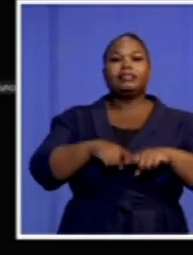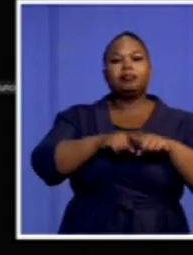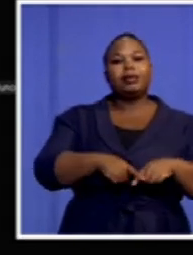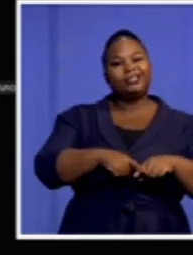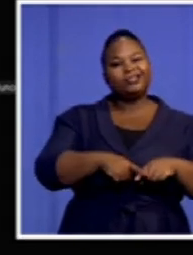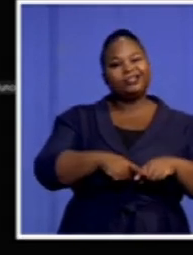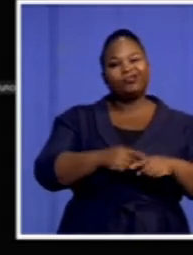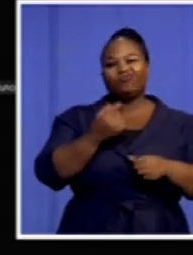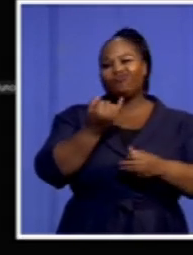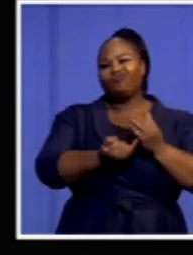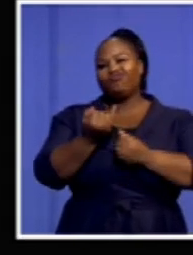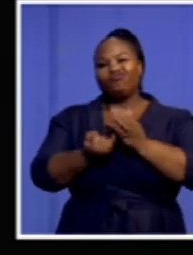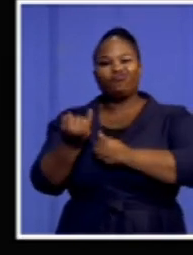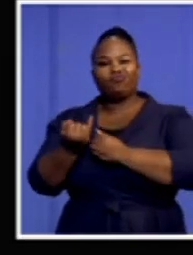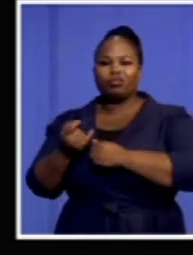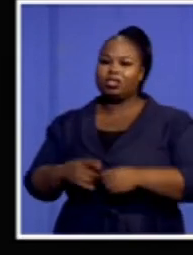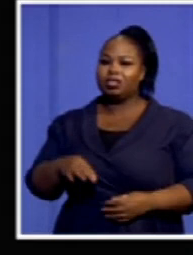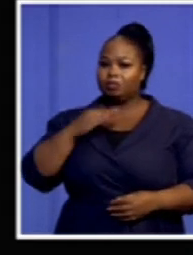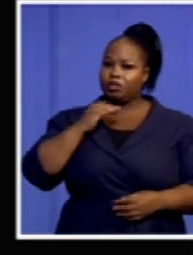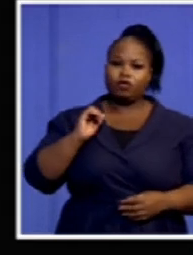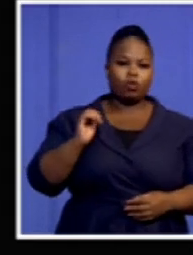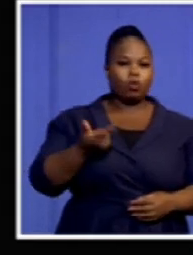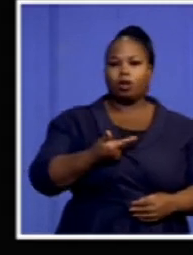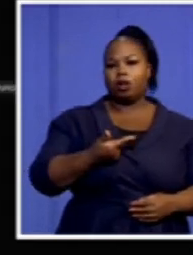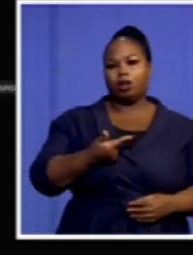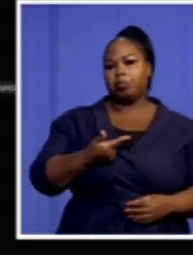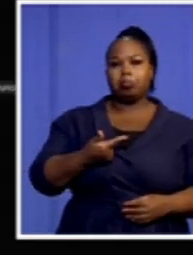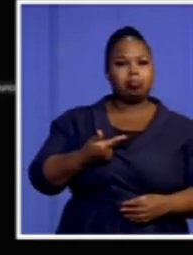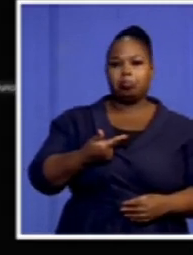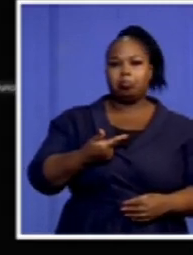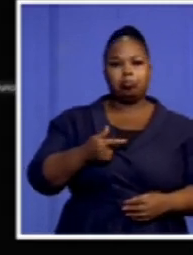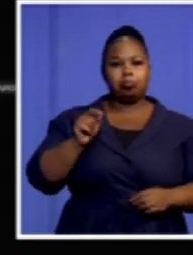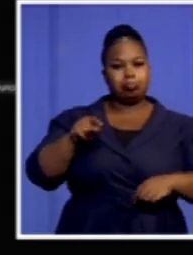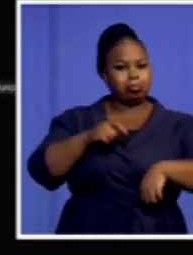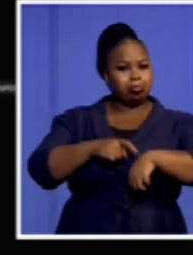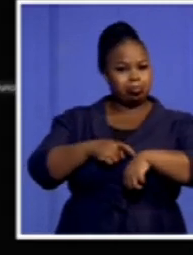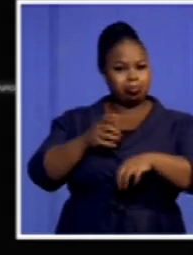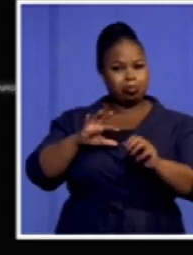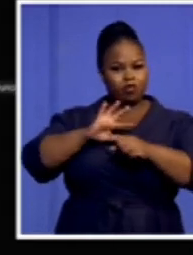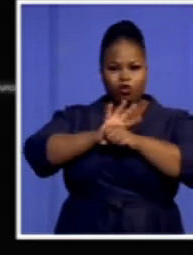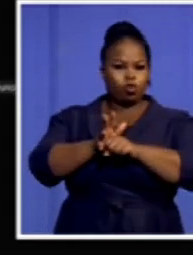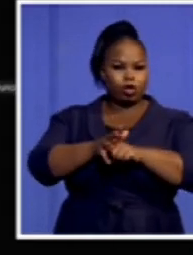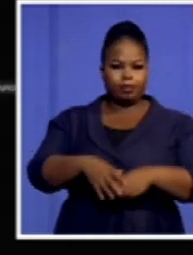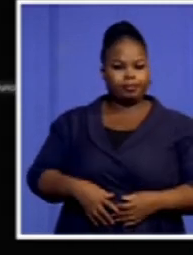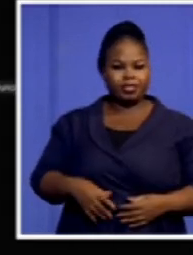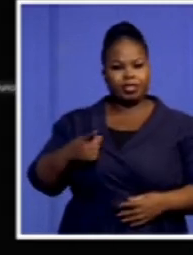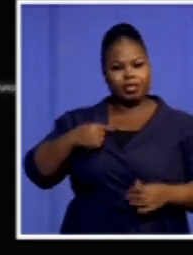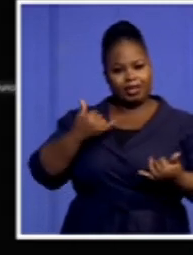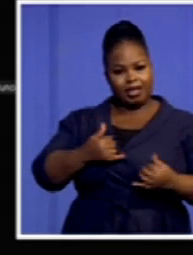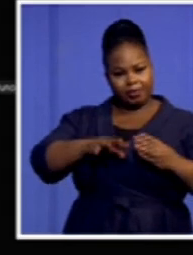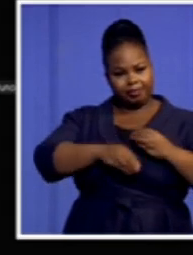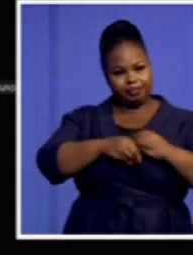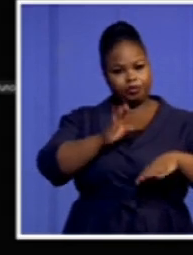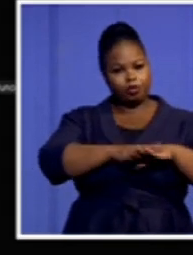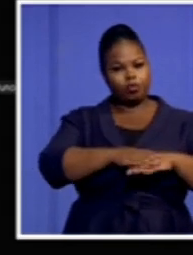meant for the pandemic. We have then introduced in the 2022 draft regulations